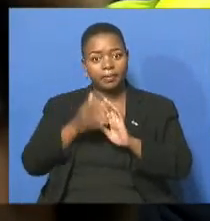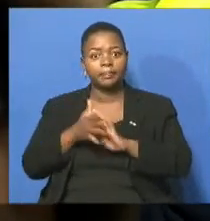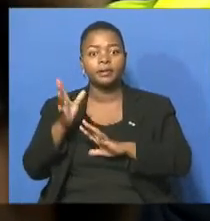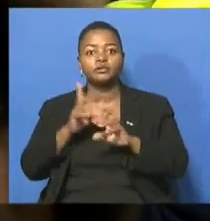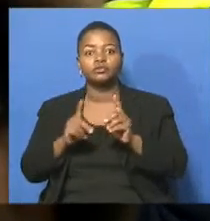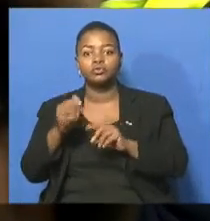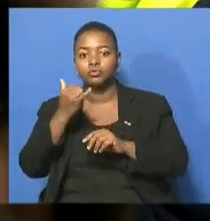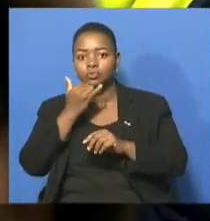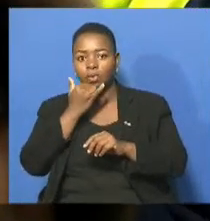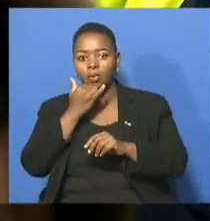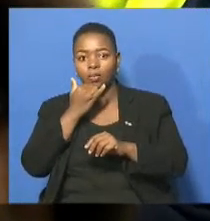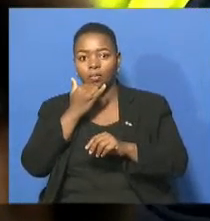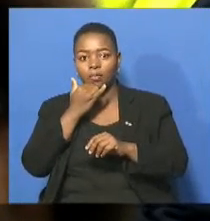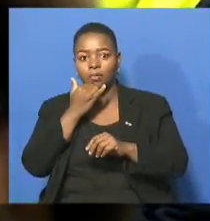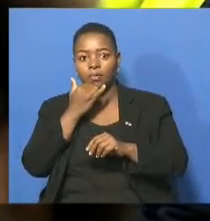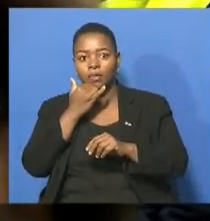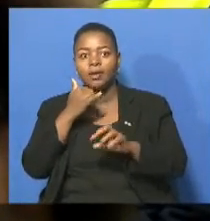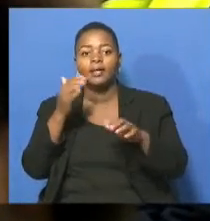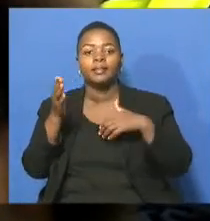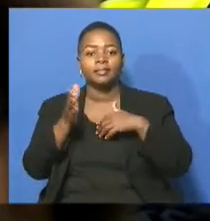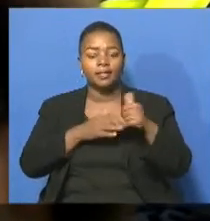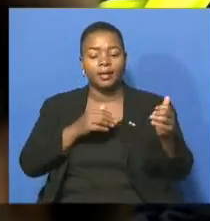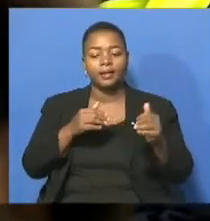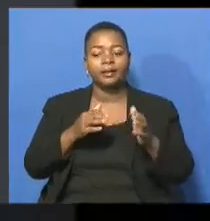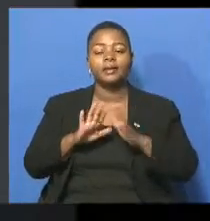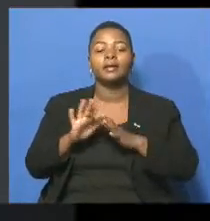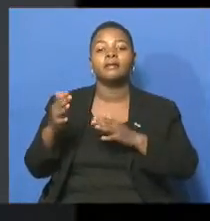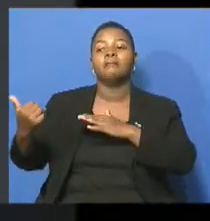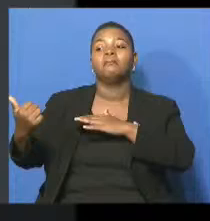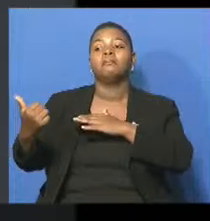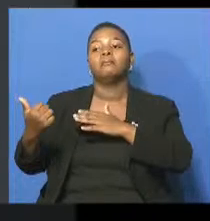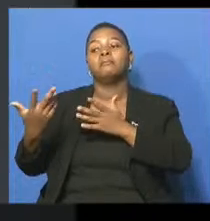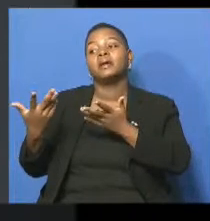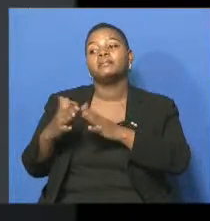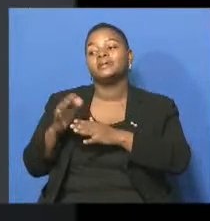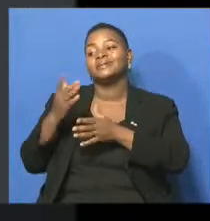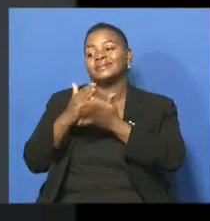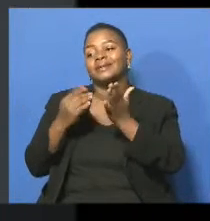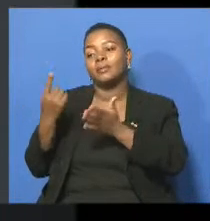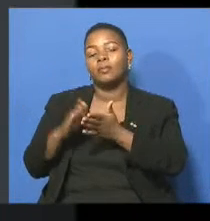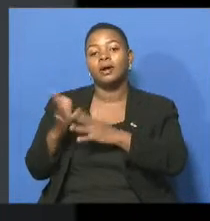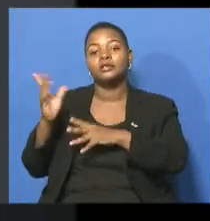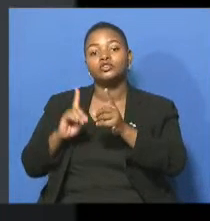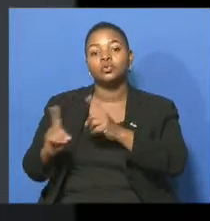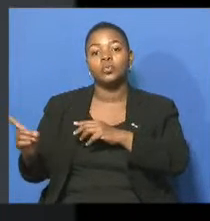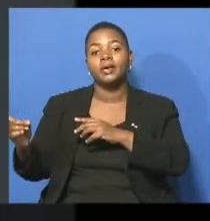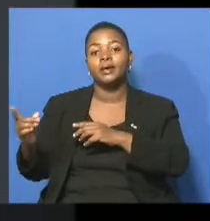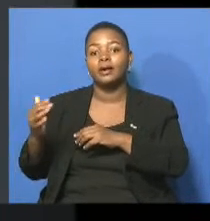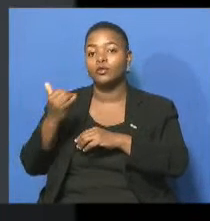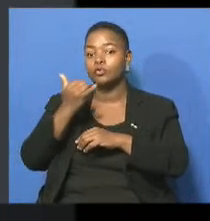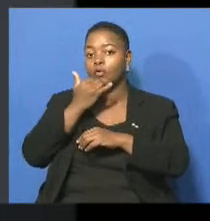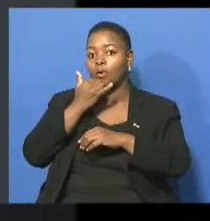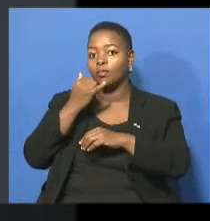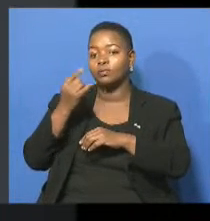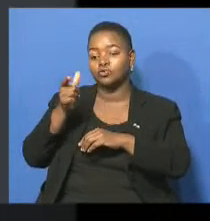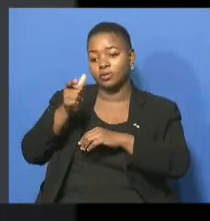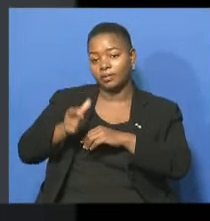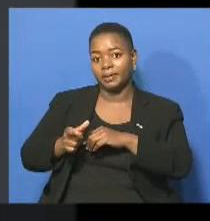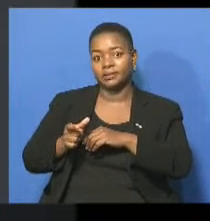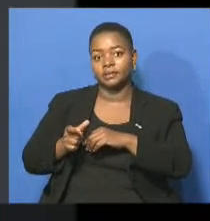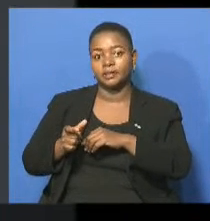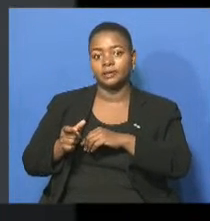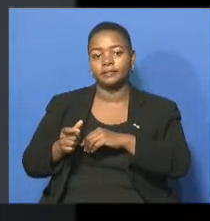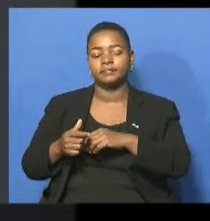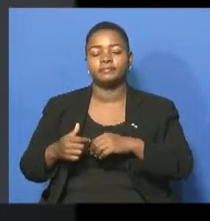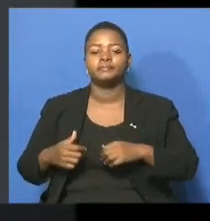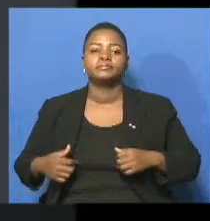this notion that people with mental illness are violent and they are responsible for the scourge of crime